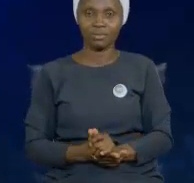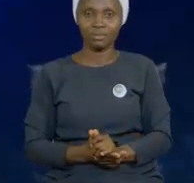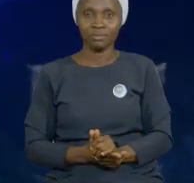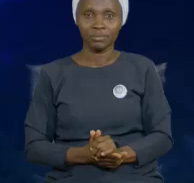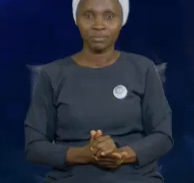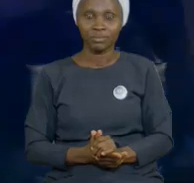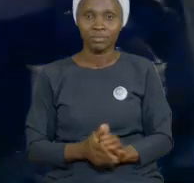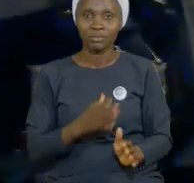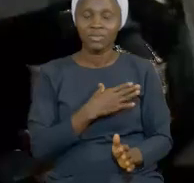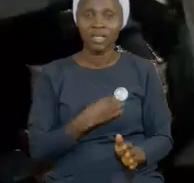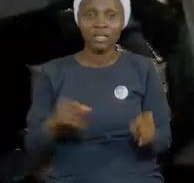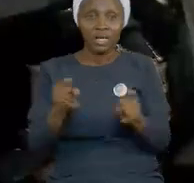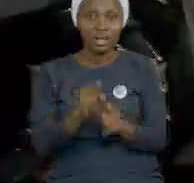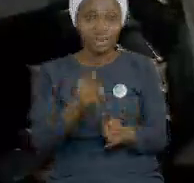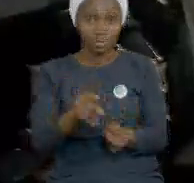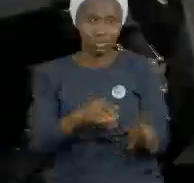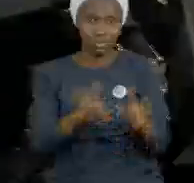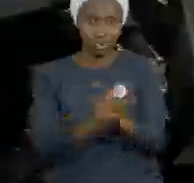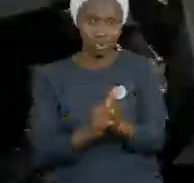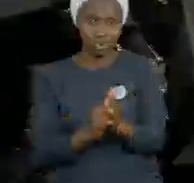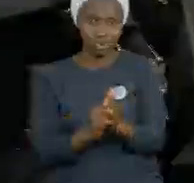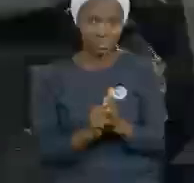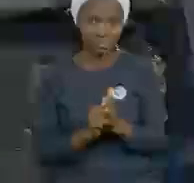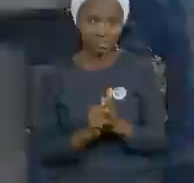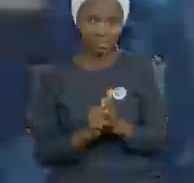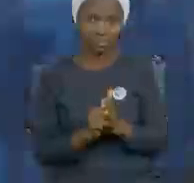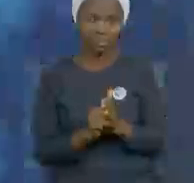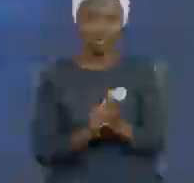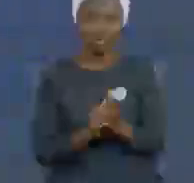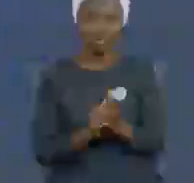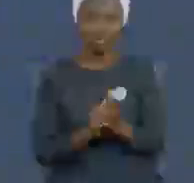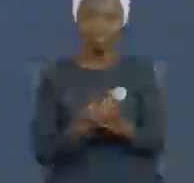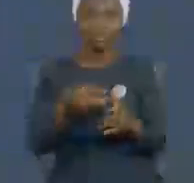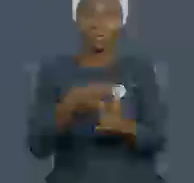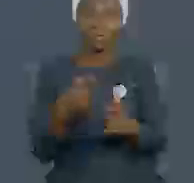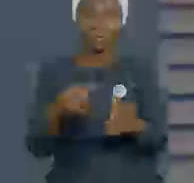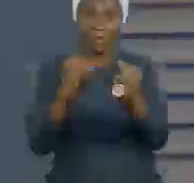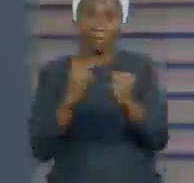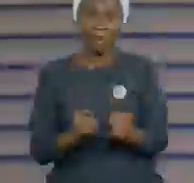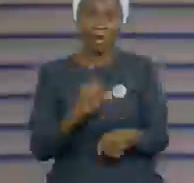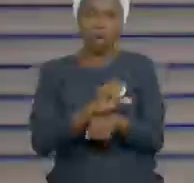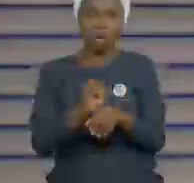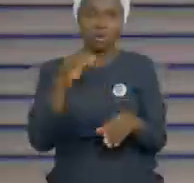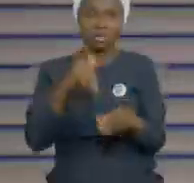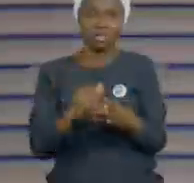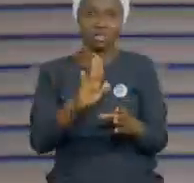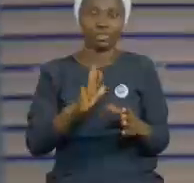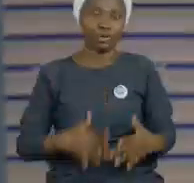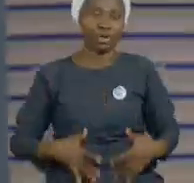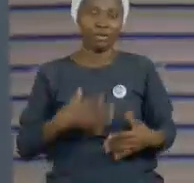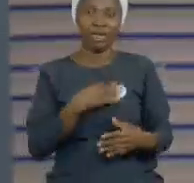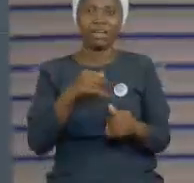And as you do that, then the power works in your life, and everything